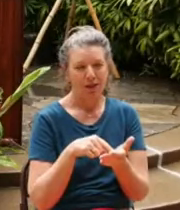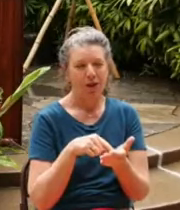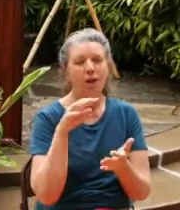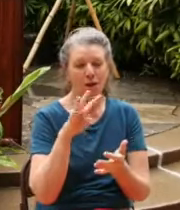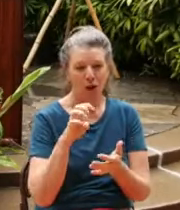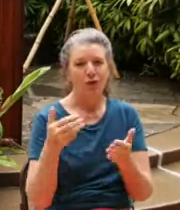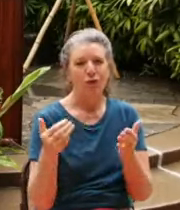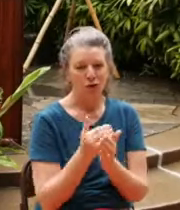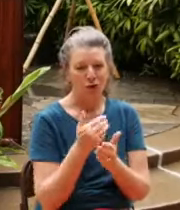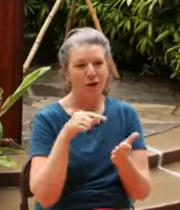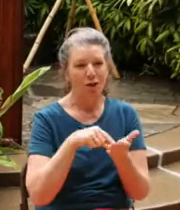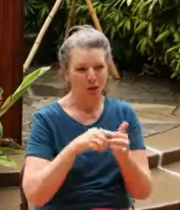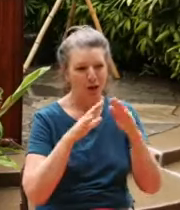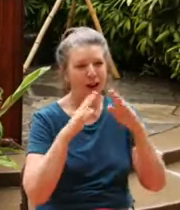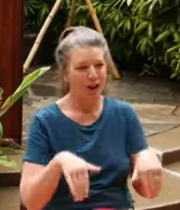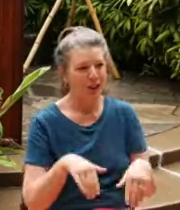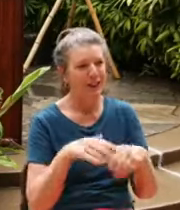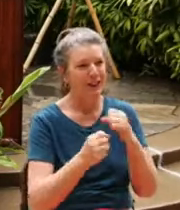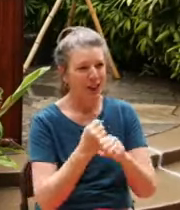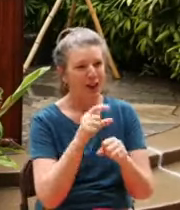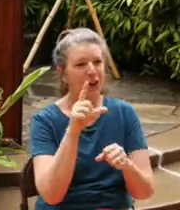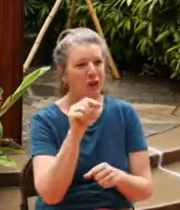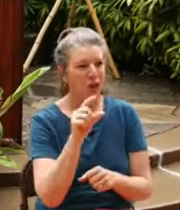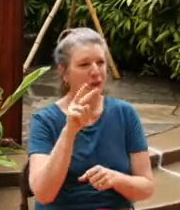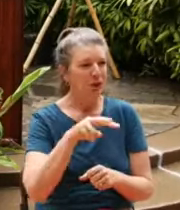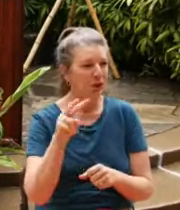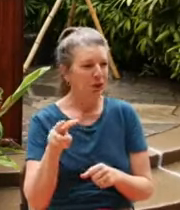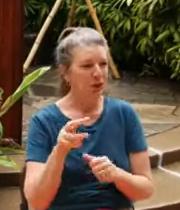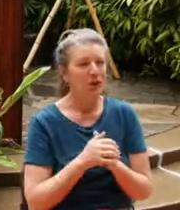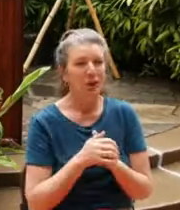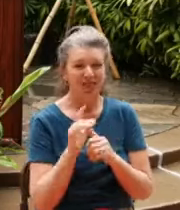400 new affordable housing units in 2023. That's a record.